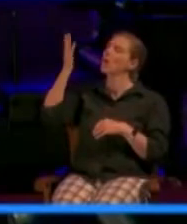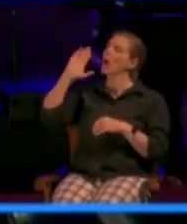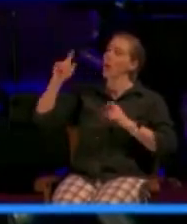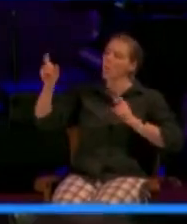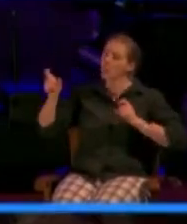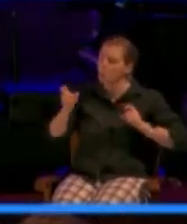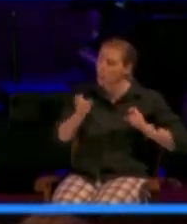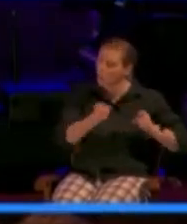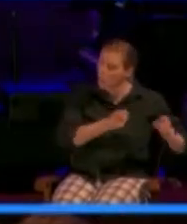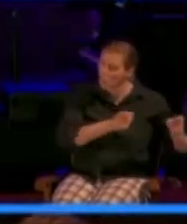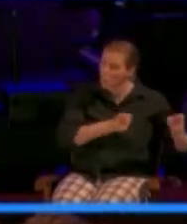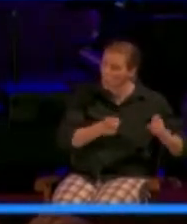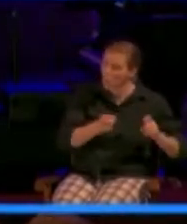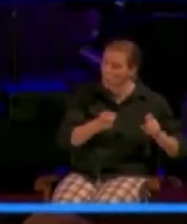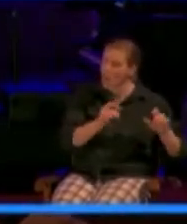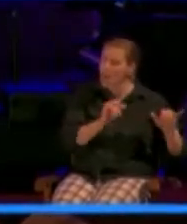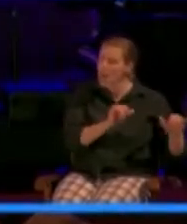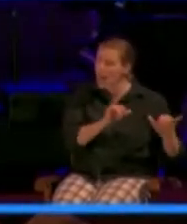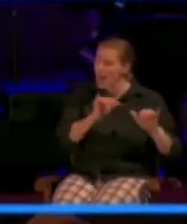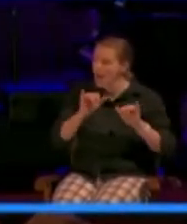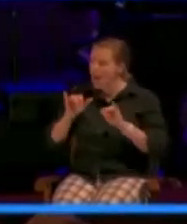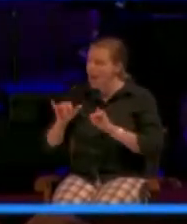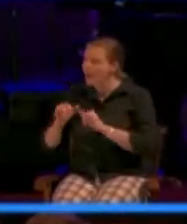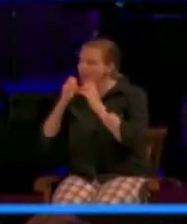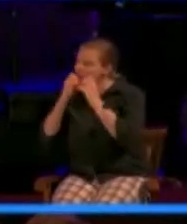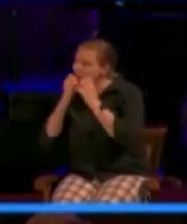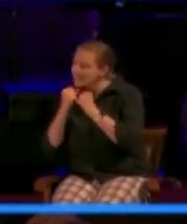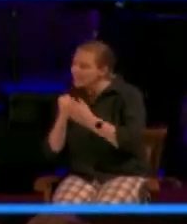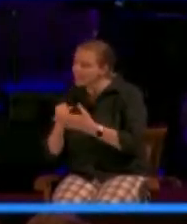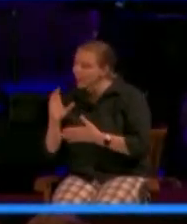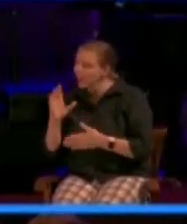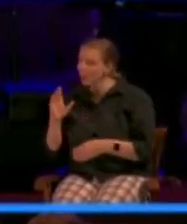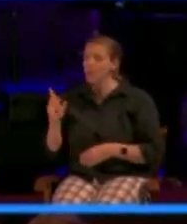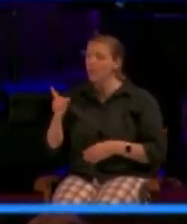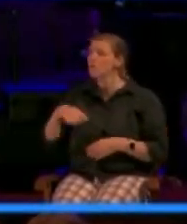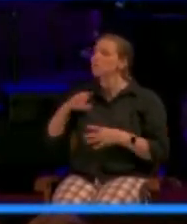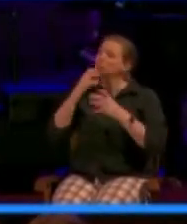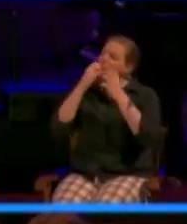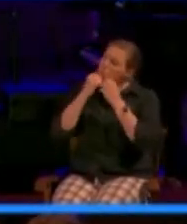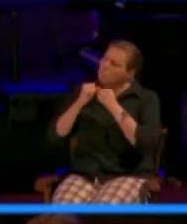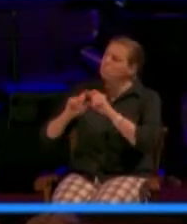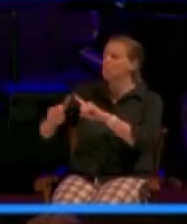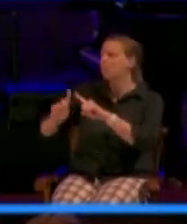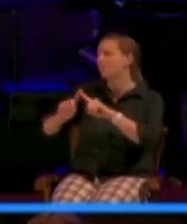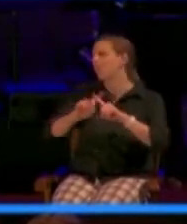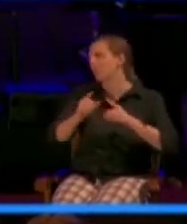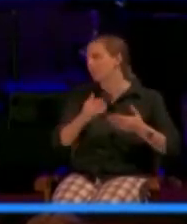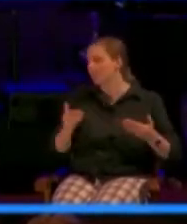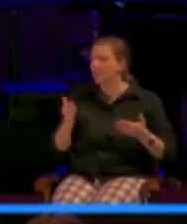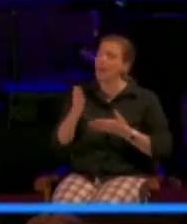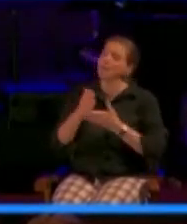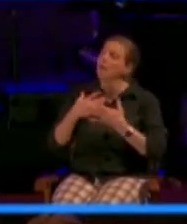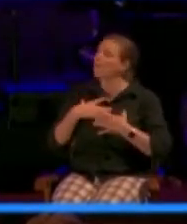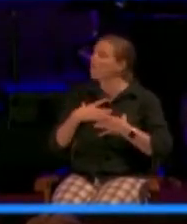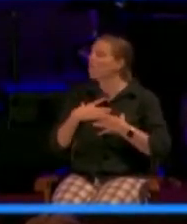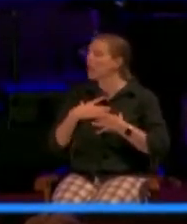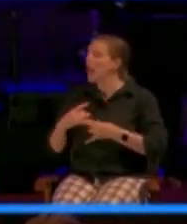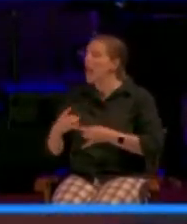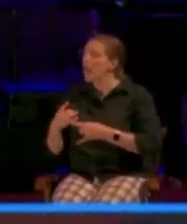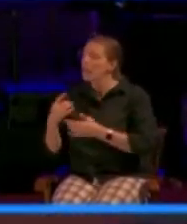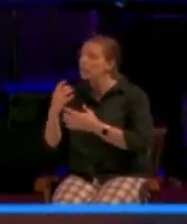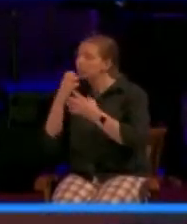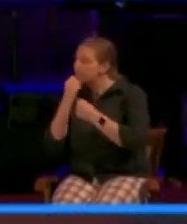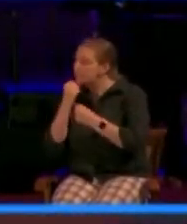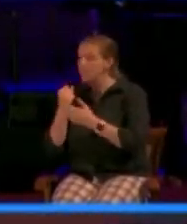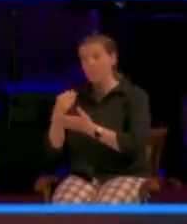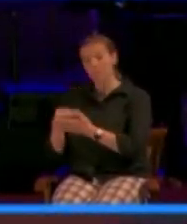Everybody likes treasure. Now, we all treasure different things, right? Some folk, like this man, treasure money. This man